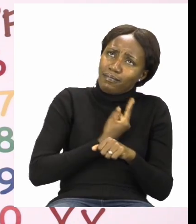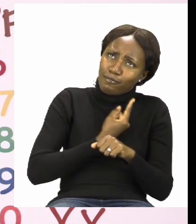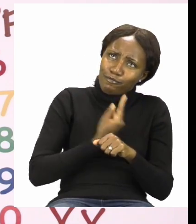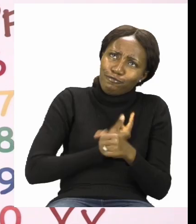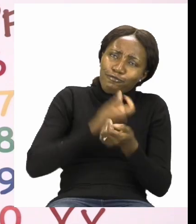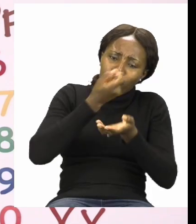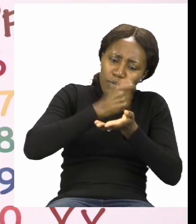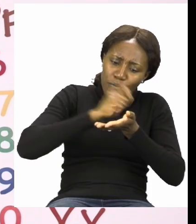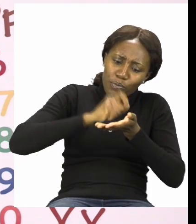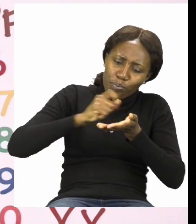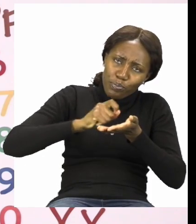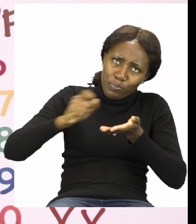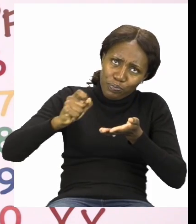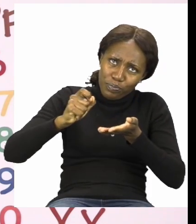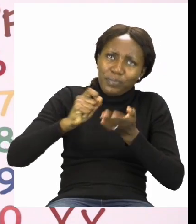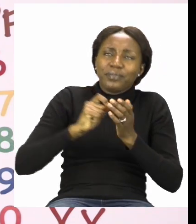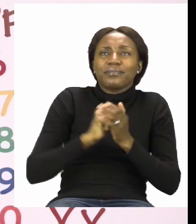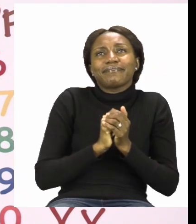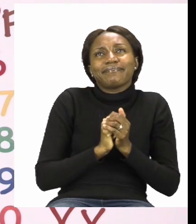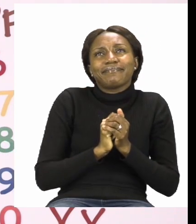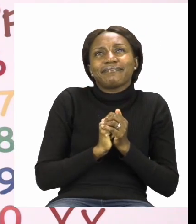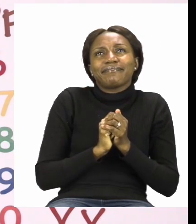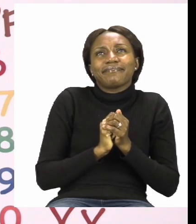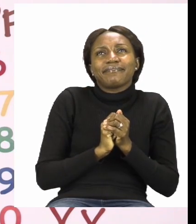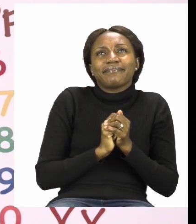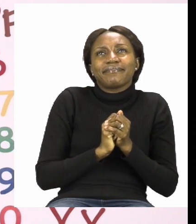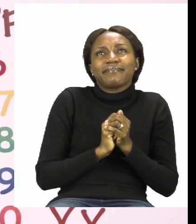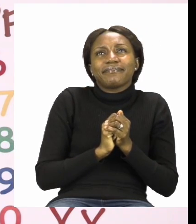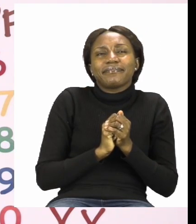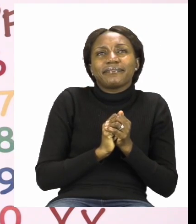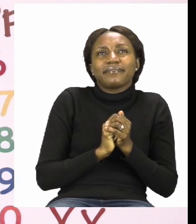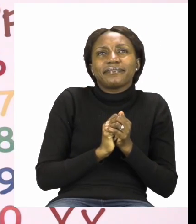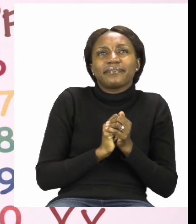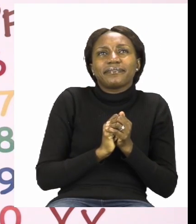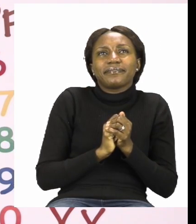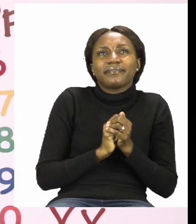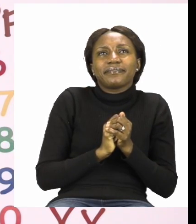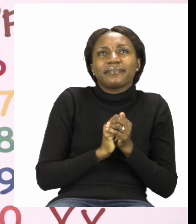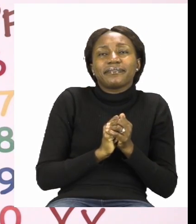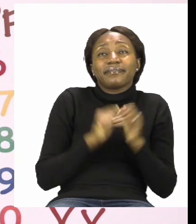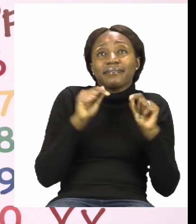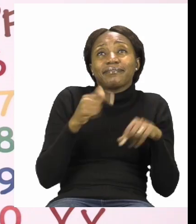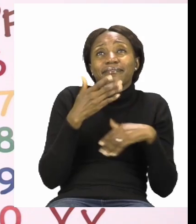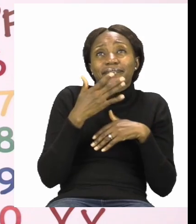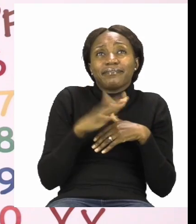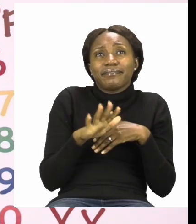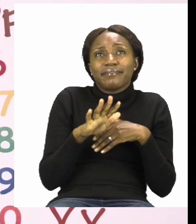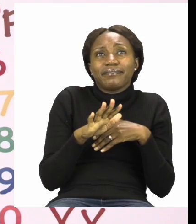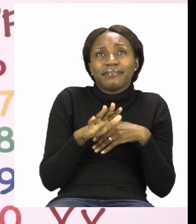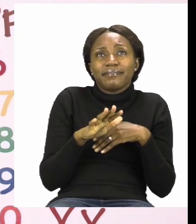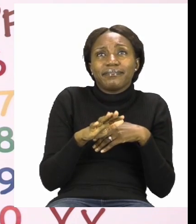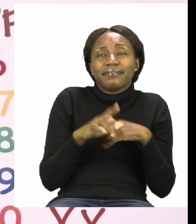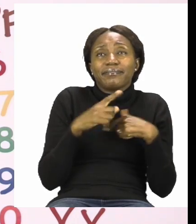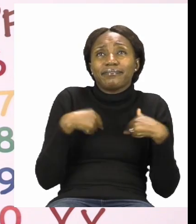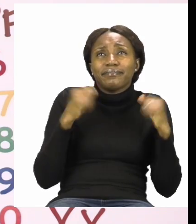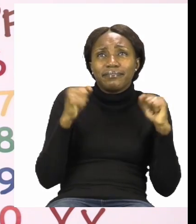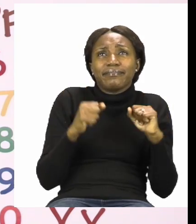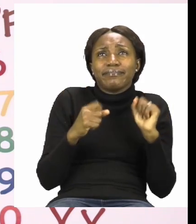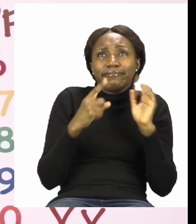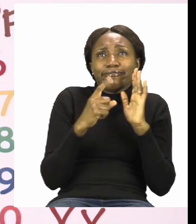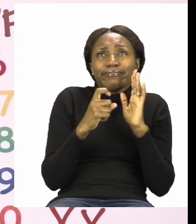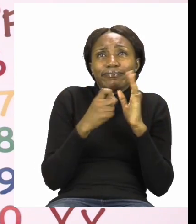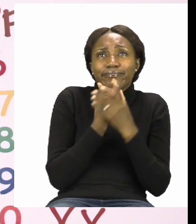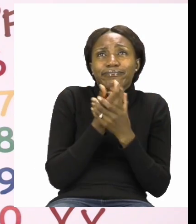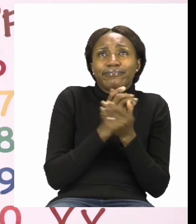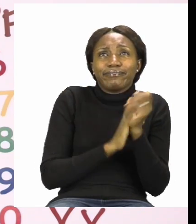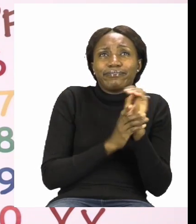your exercises by yourself. So now that we are done with our work, we need to